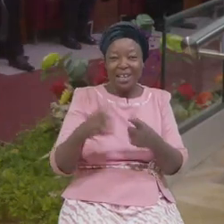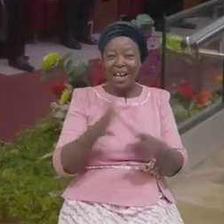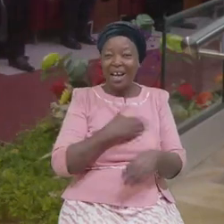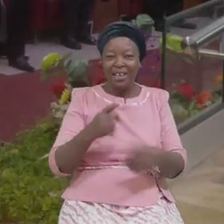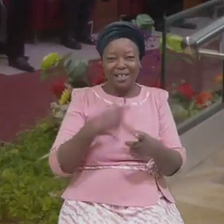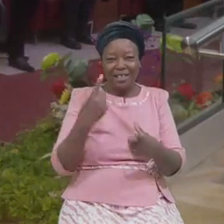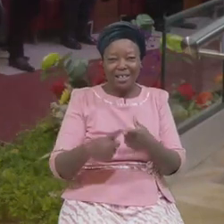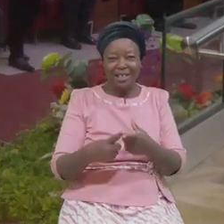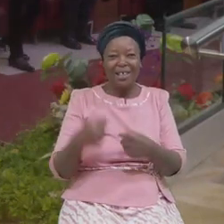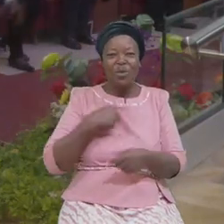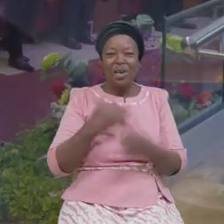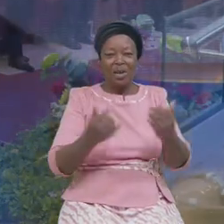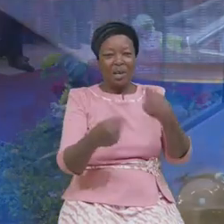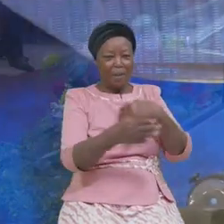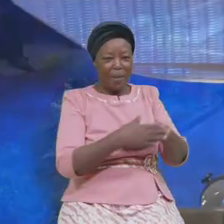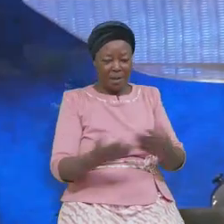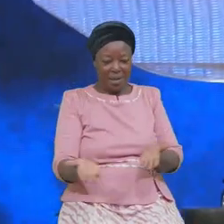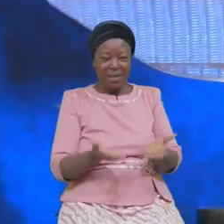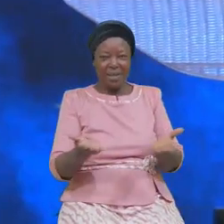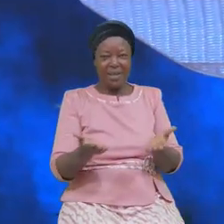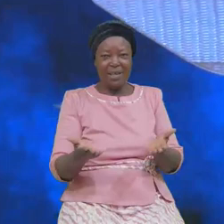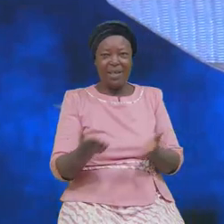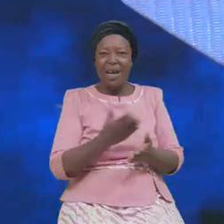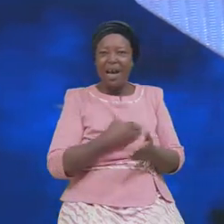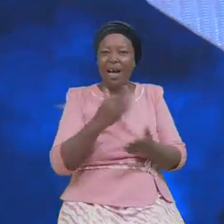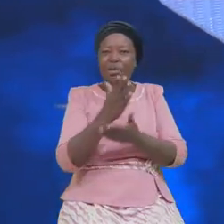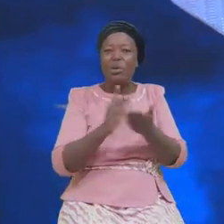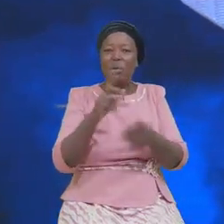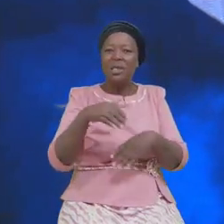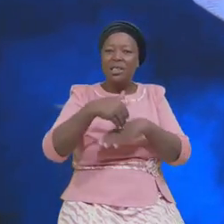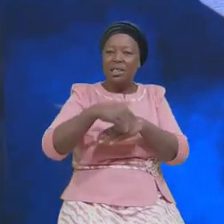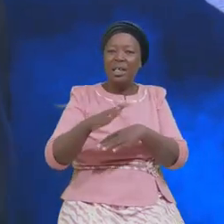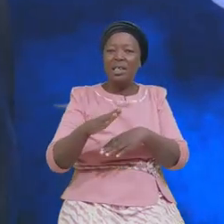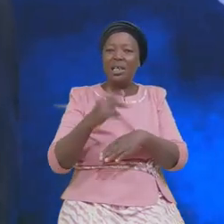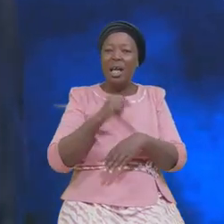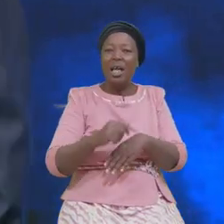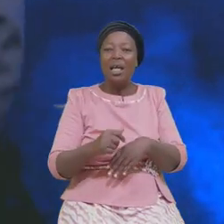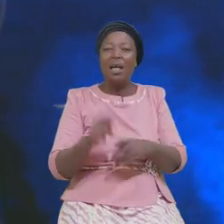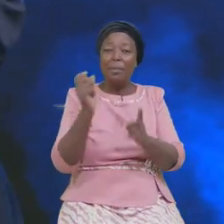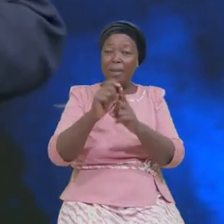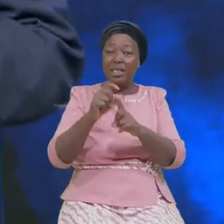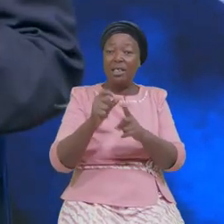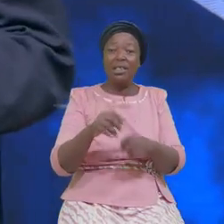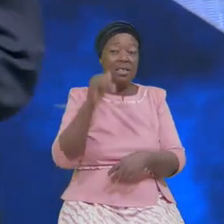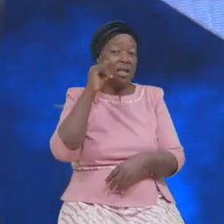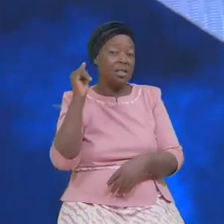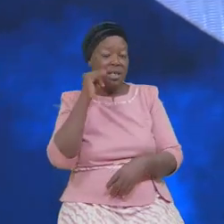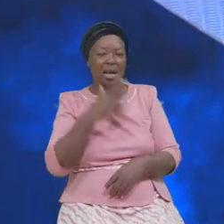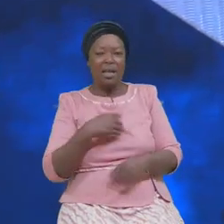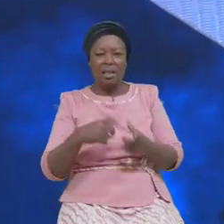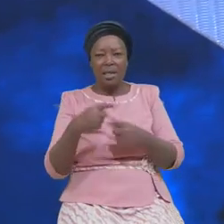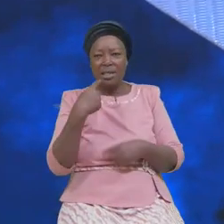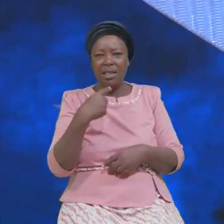And then, we now came back here, and somebody sent a message yesterday and said